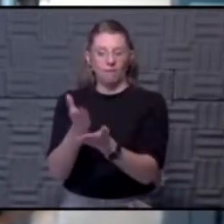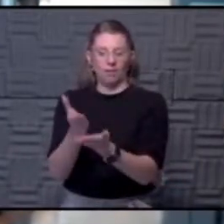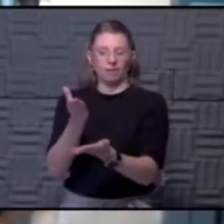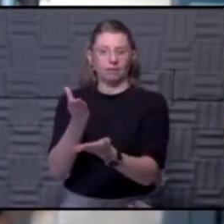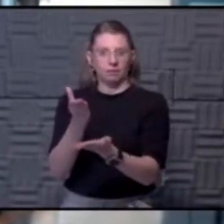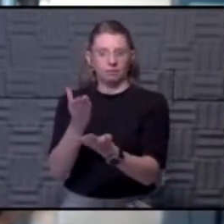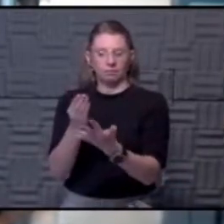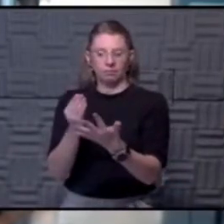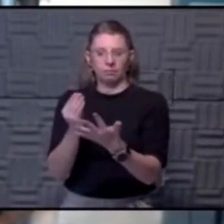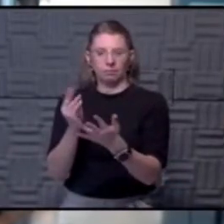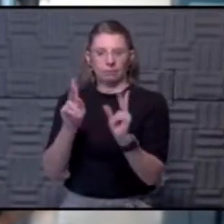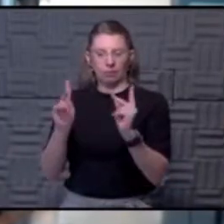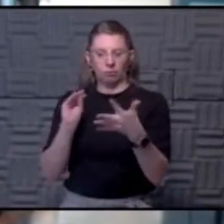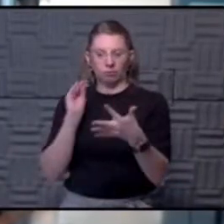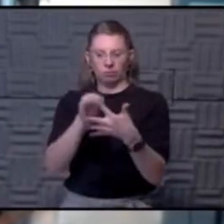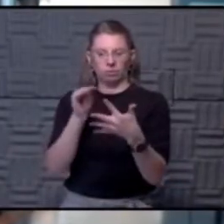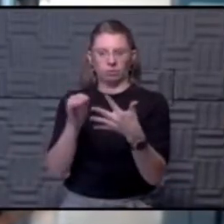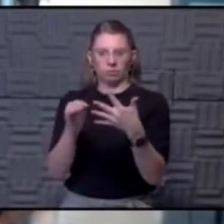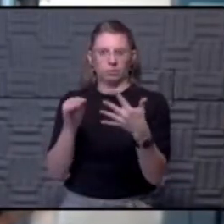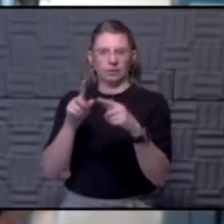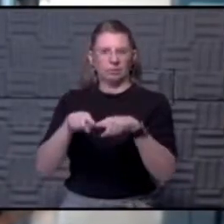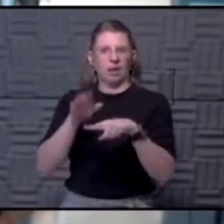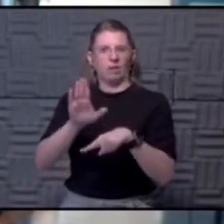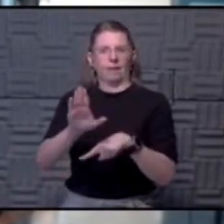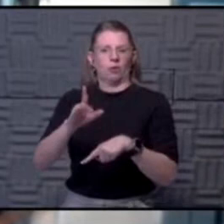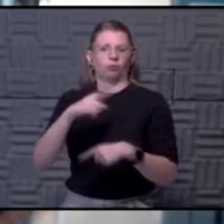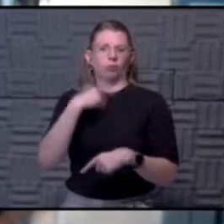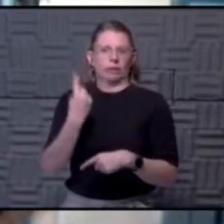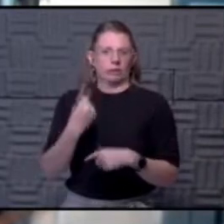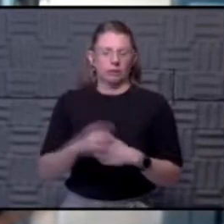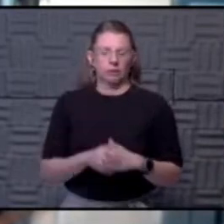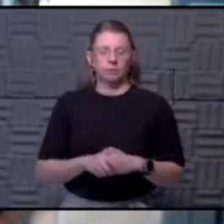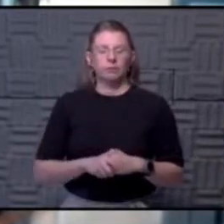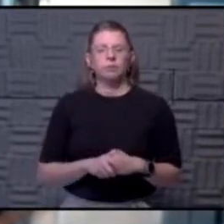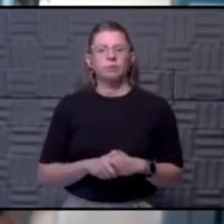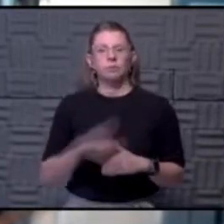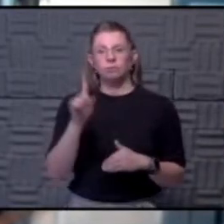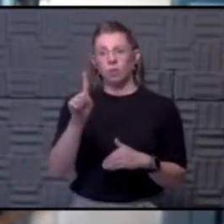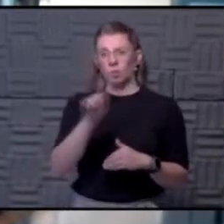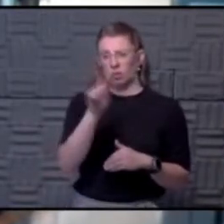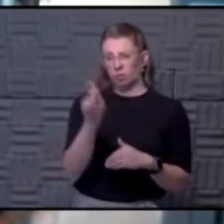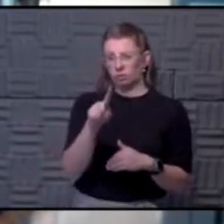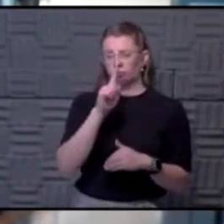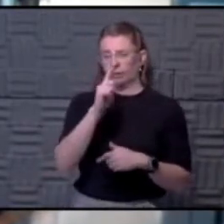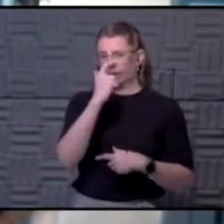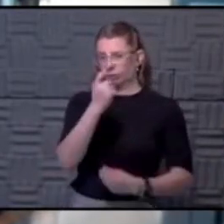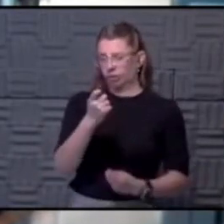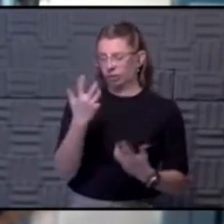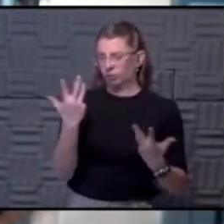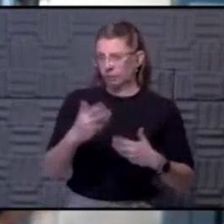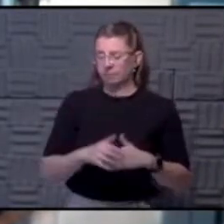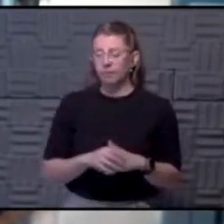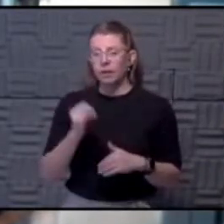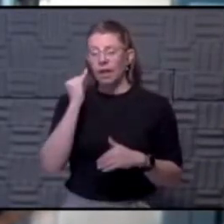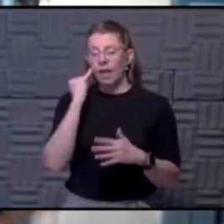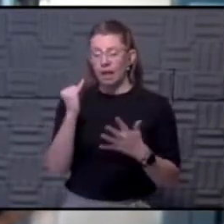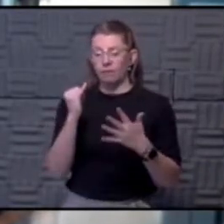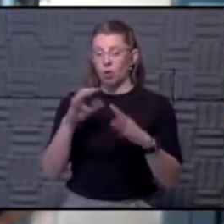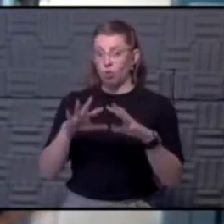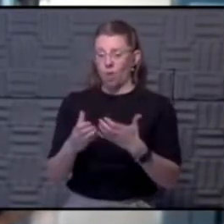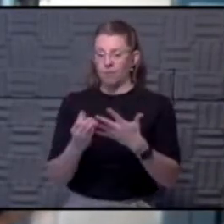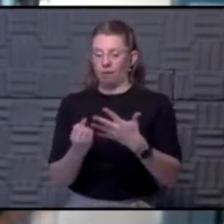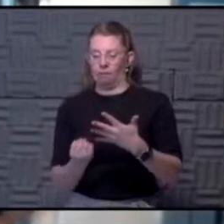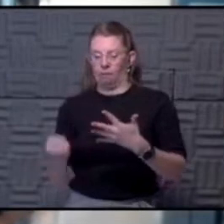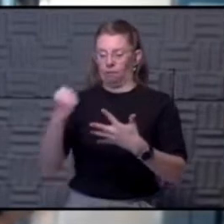place people based on their risk. And the one question I think is a real interesting one. Okay, if you move a group up into